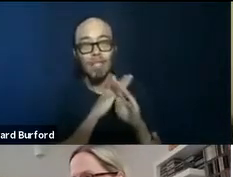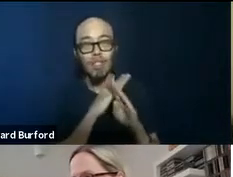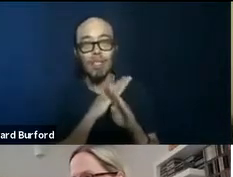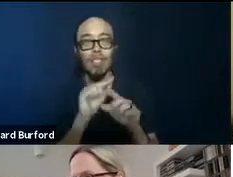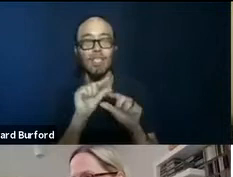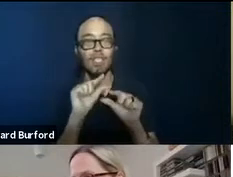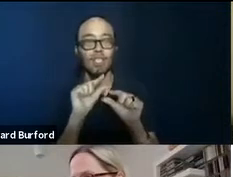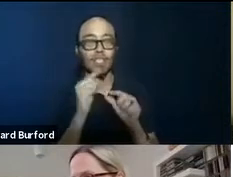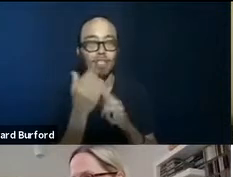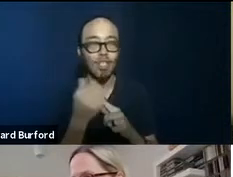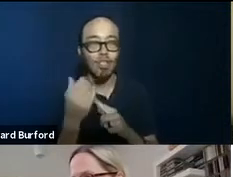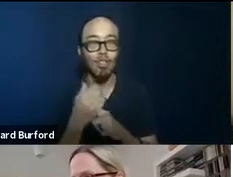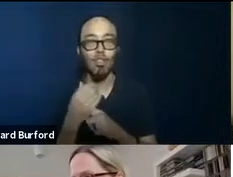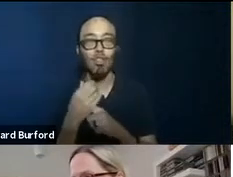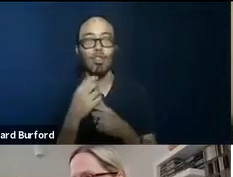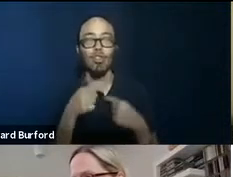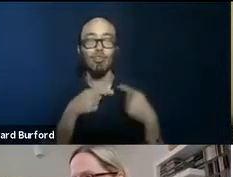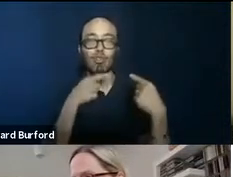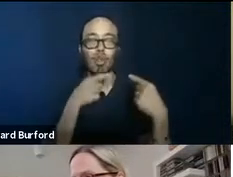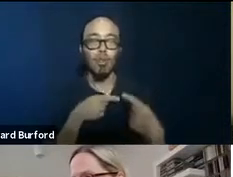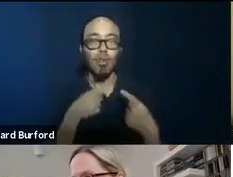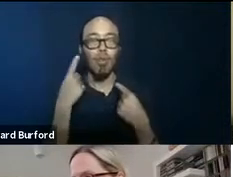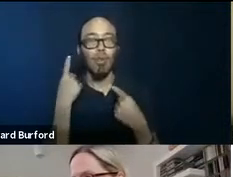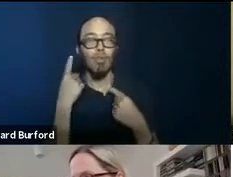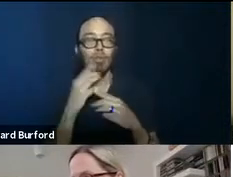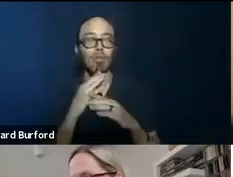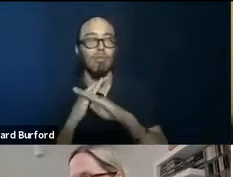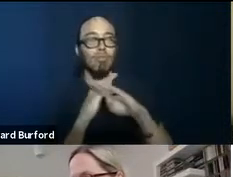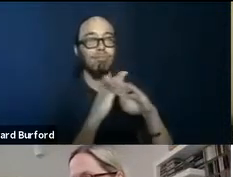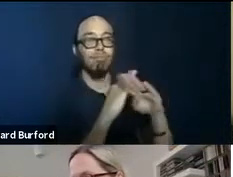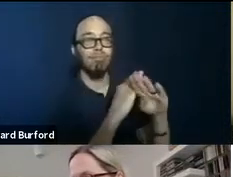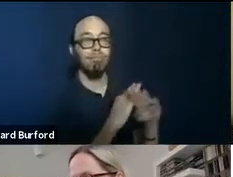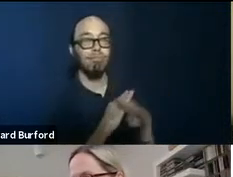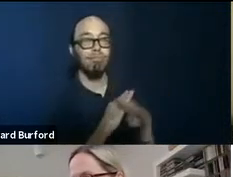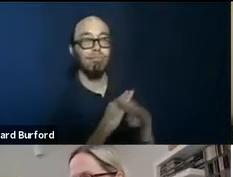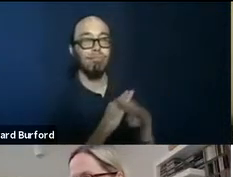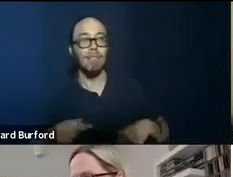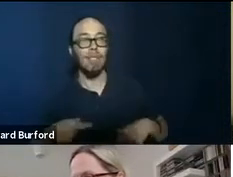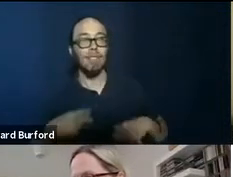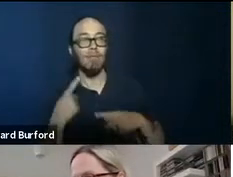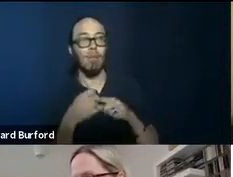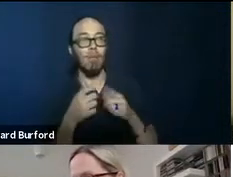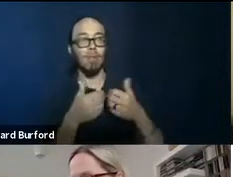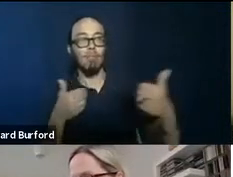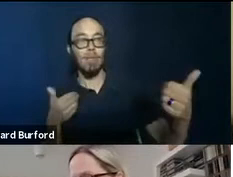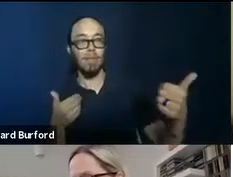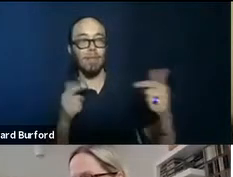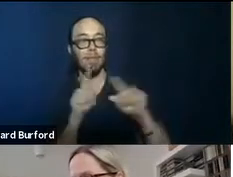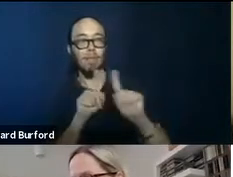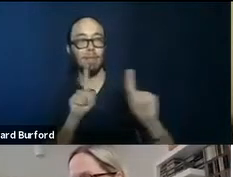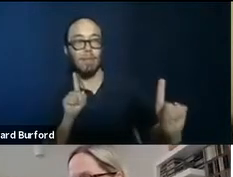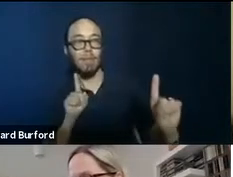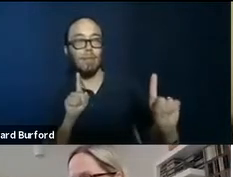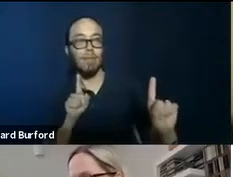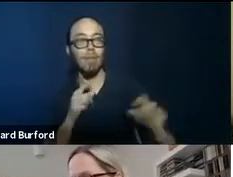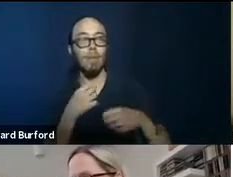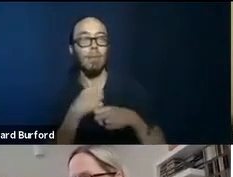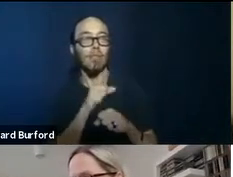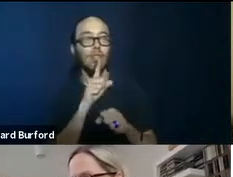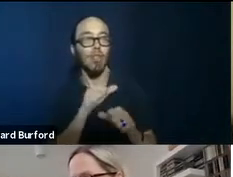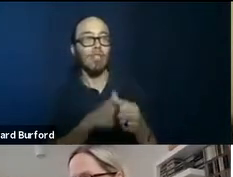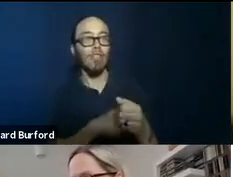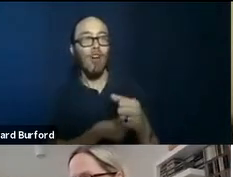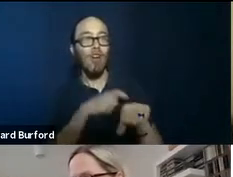help residents maintain social bonds. So we need to ensure that life inside long-term care facilities